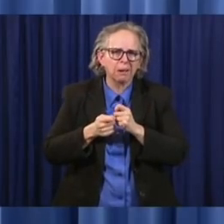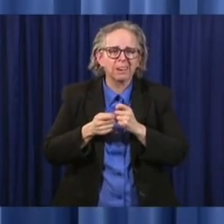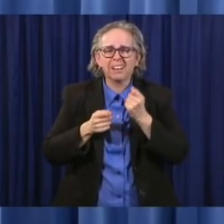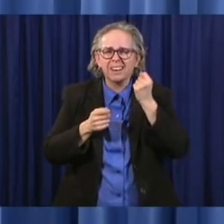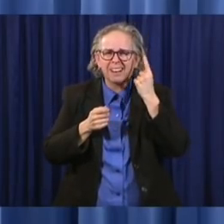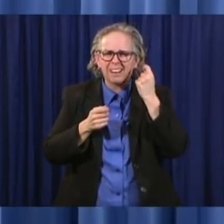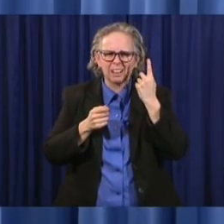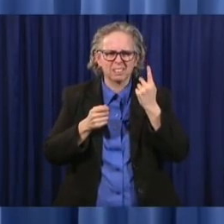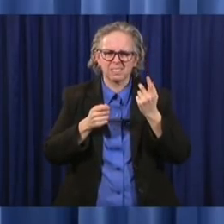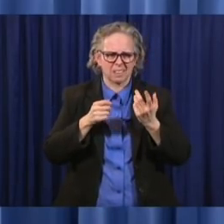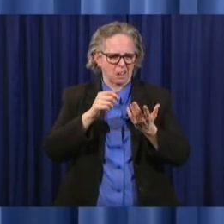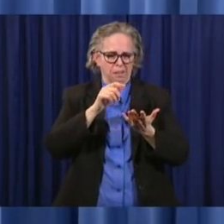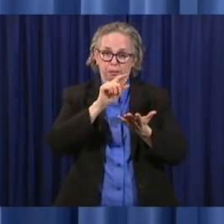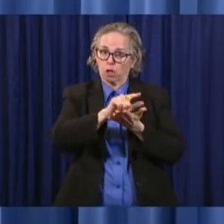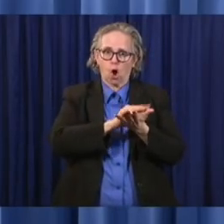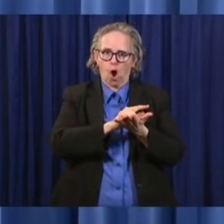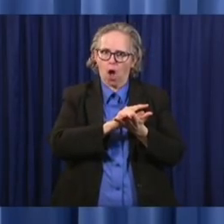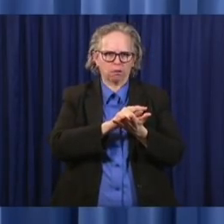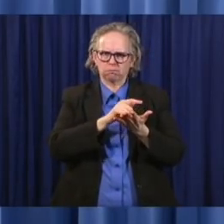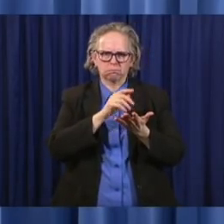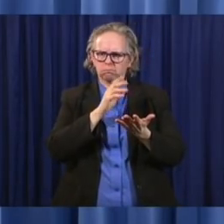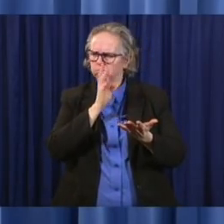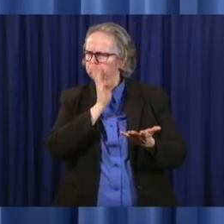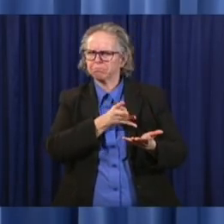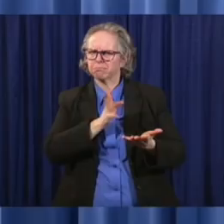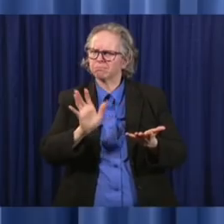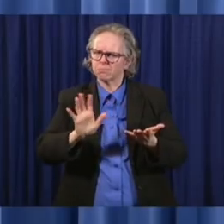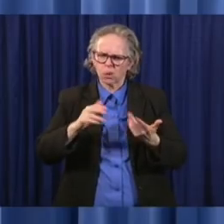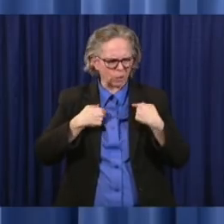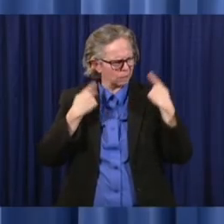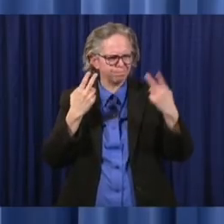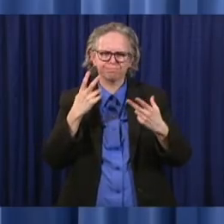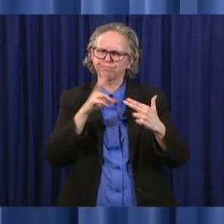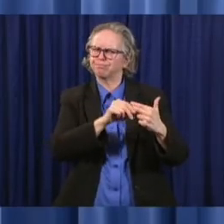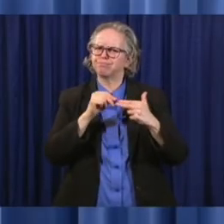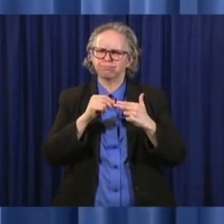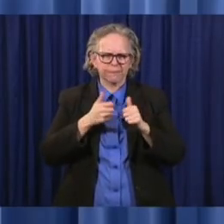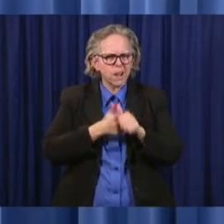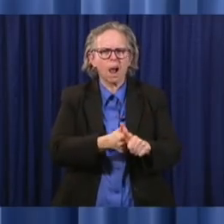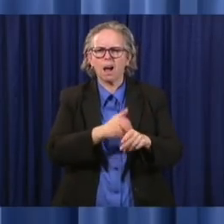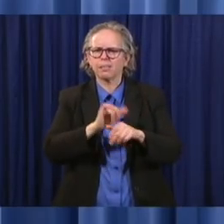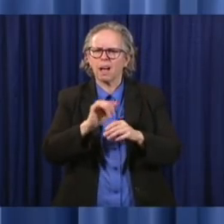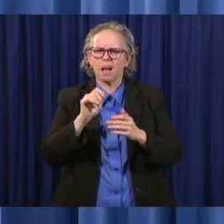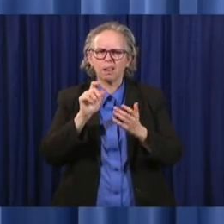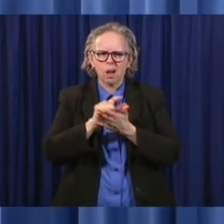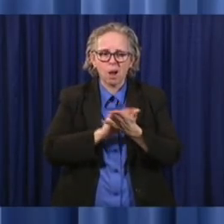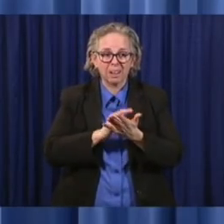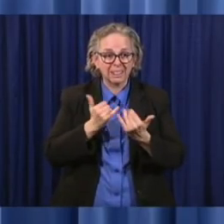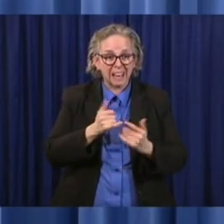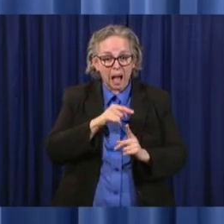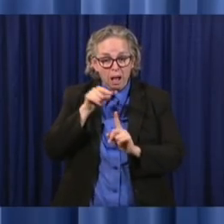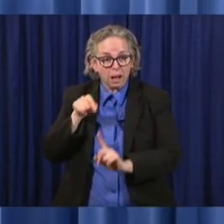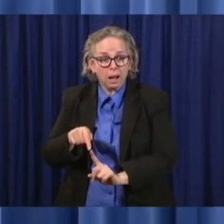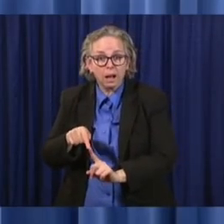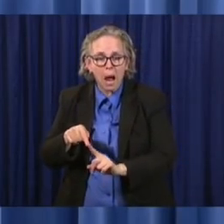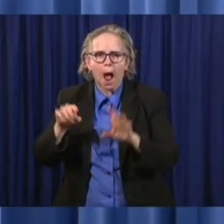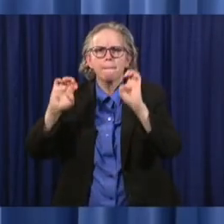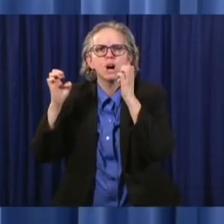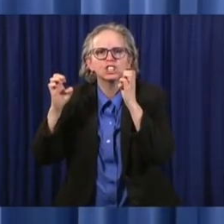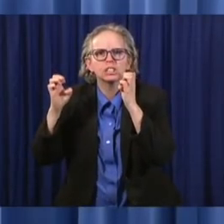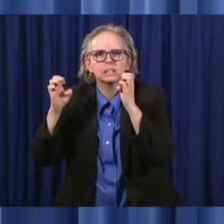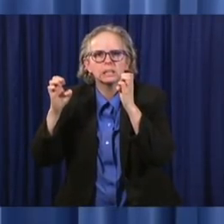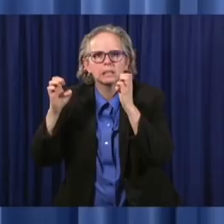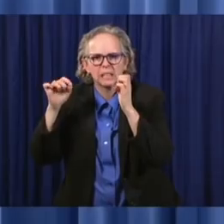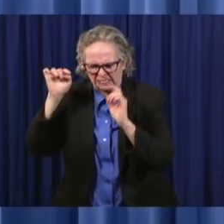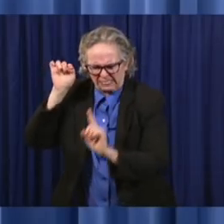ignored. It's been on the books. It's been used. We are in the middle of an emergency now, an emergency that we have